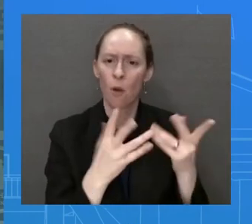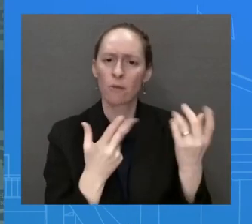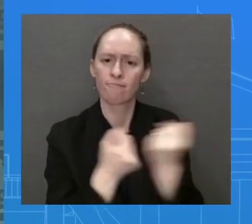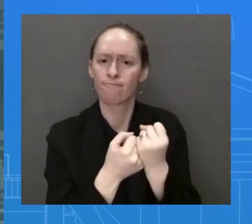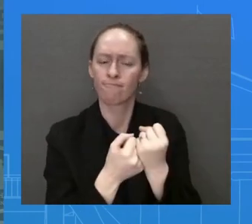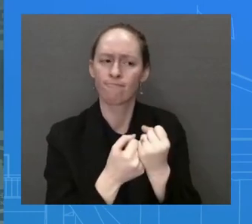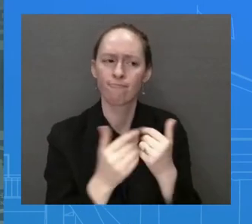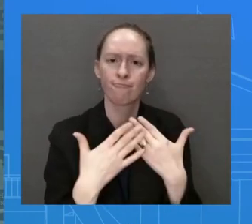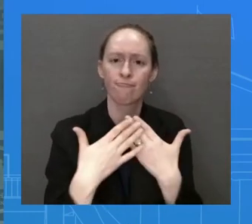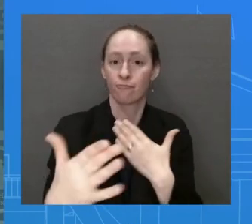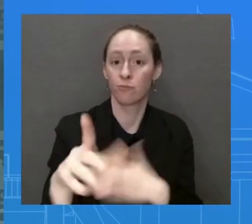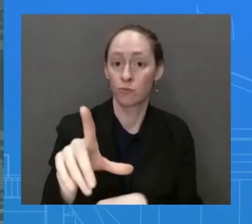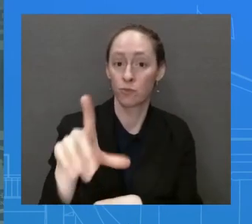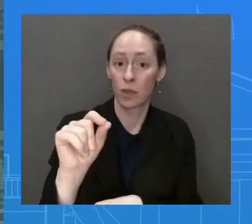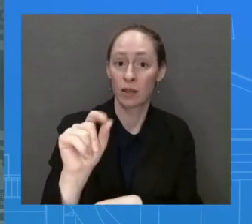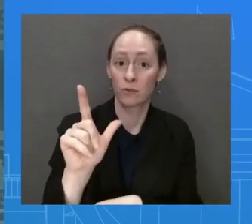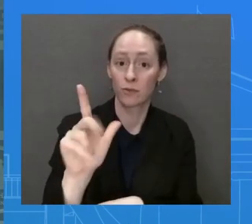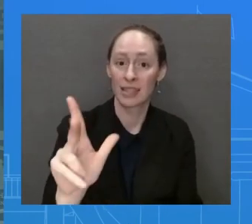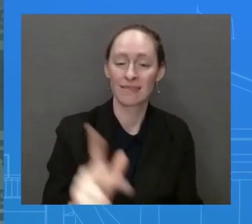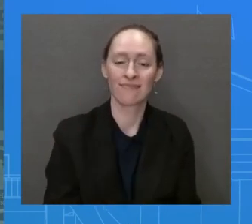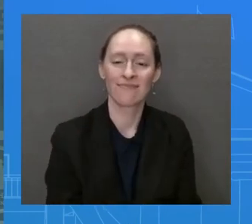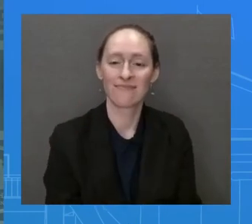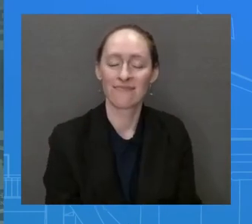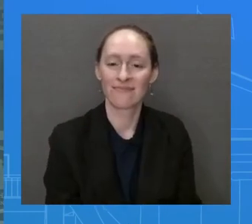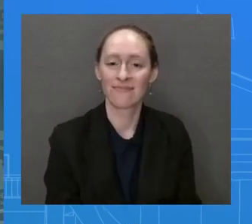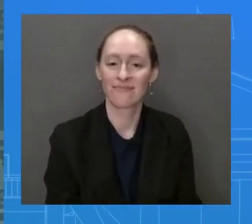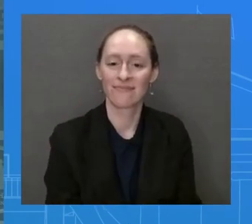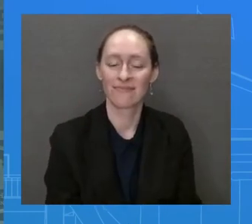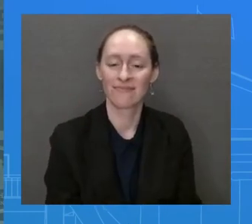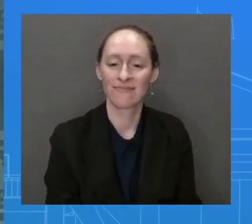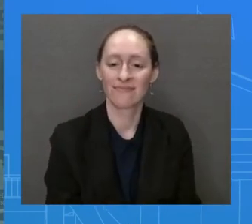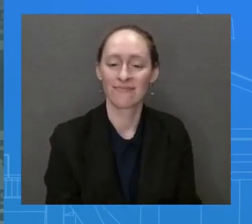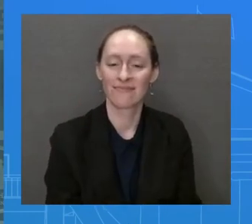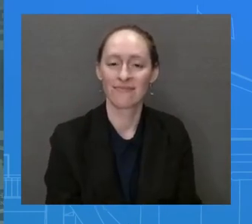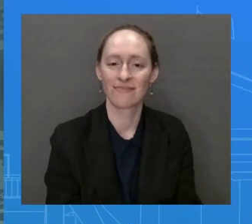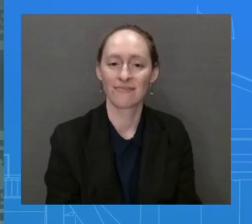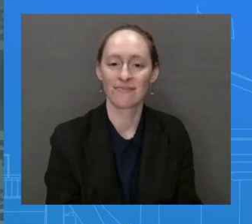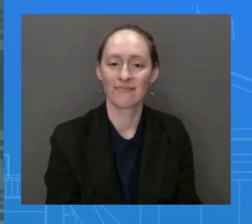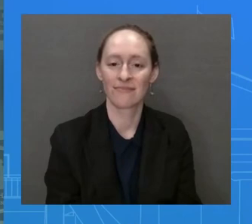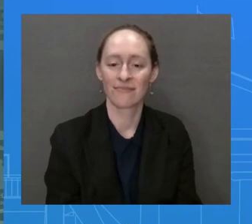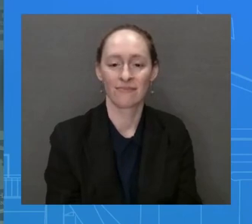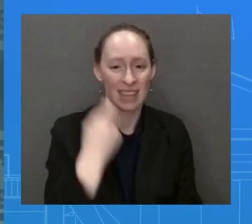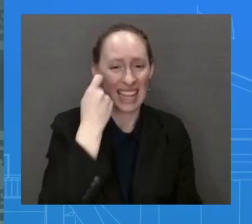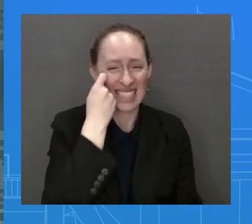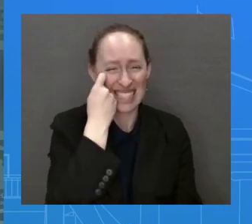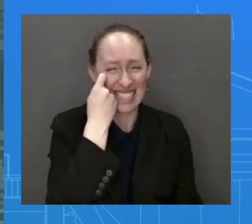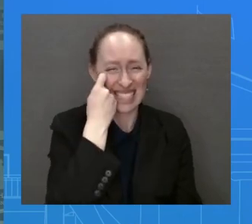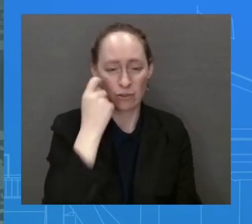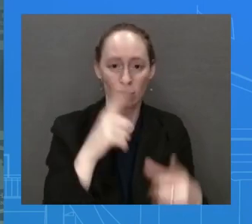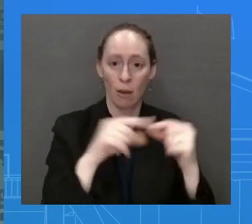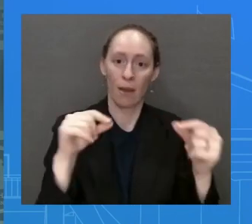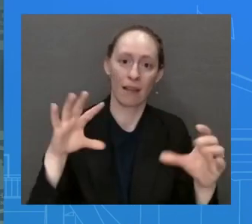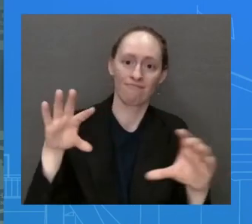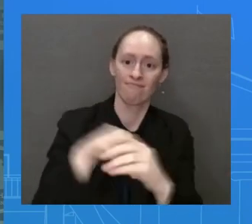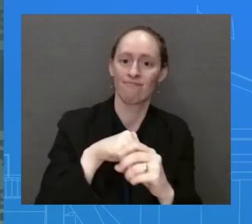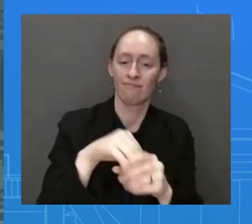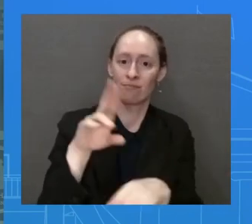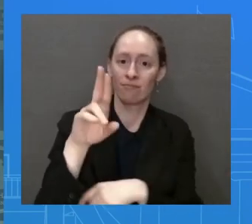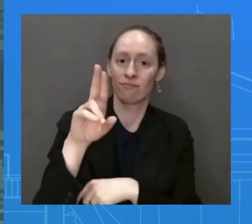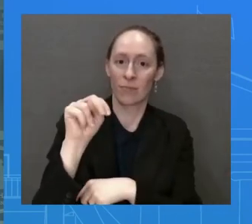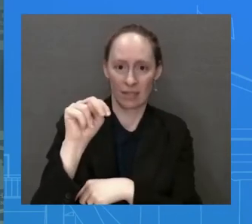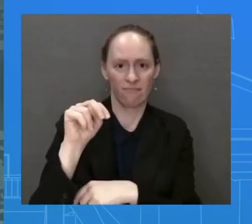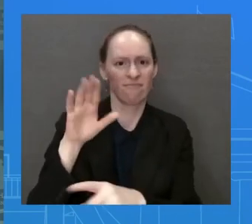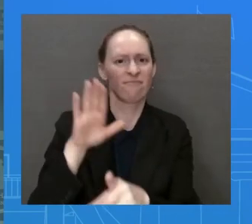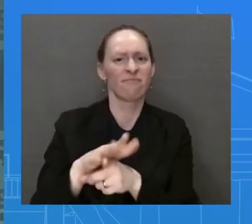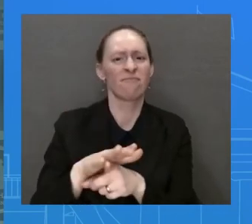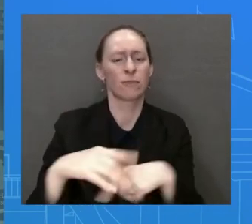a non-permanent seat on the UN Security Council. While we're hosting the APEC and seeking to make shift progress